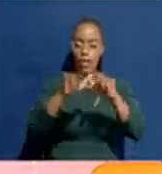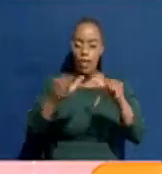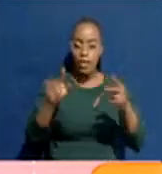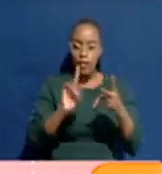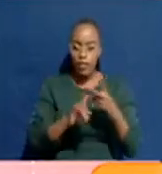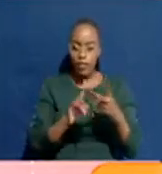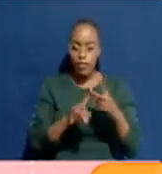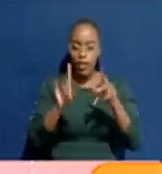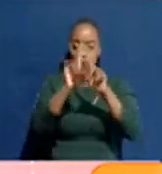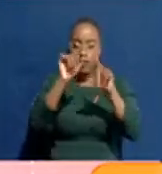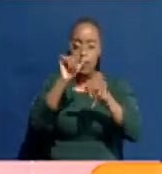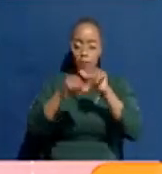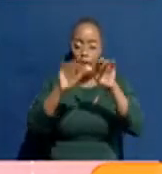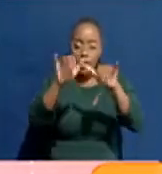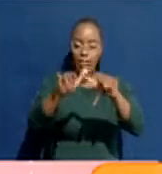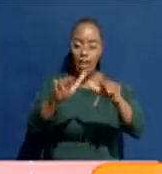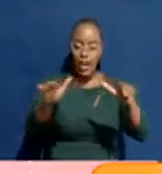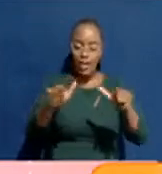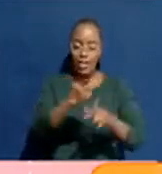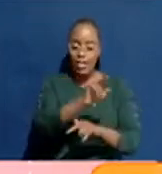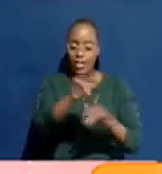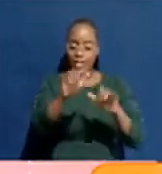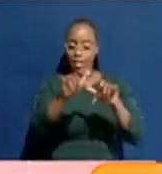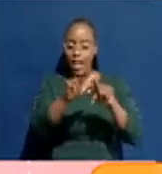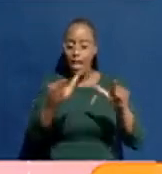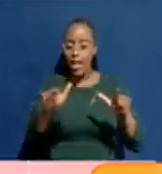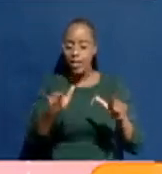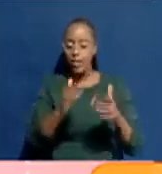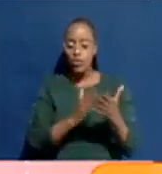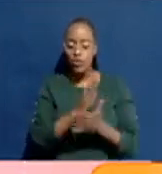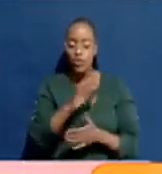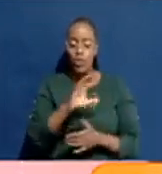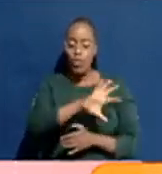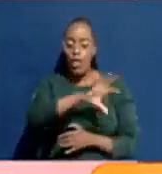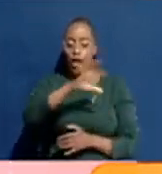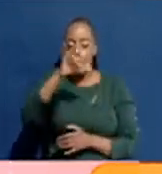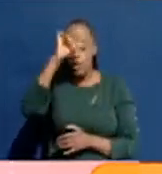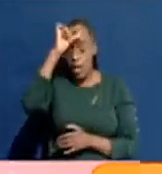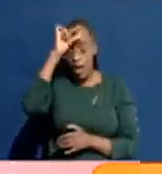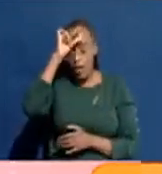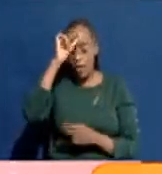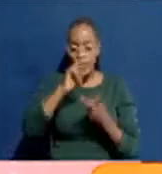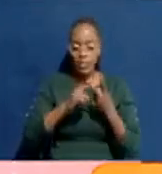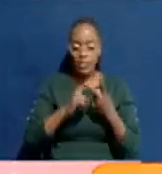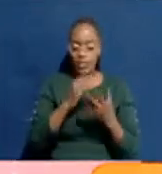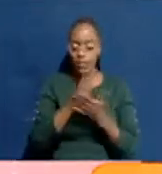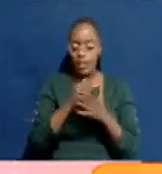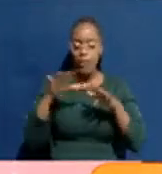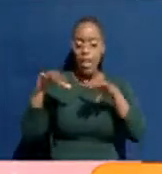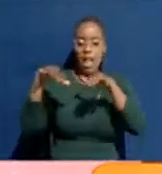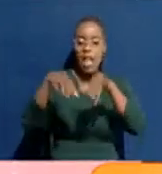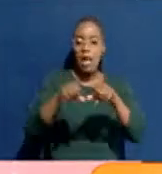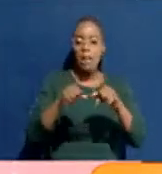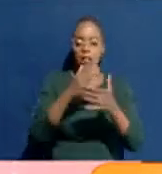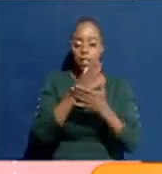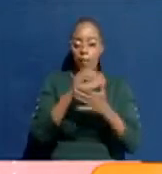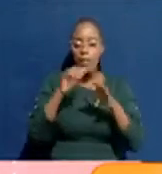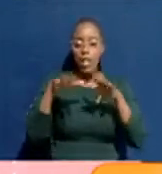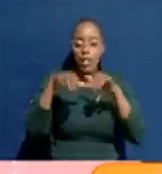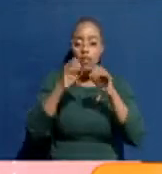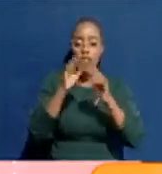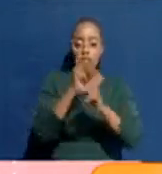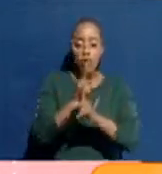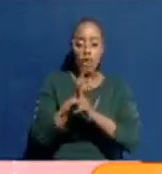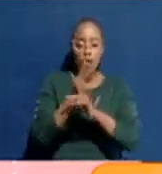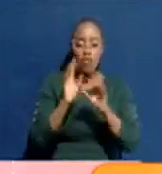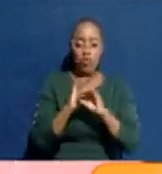are also questions around the land. You know, some of this land is held by counties. Some of it has been grabbed. Some of it may be grabbed if we are not